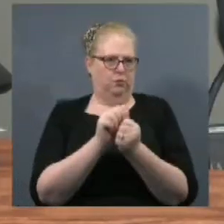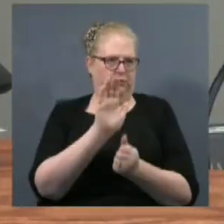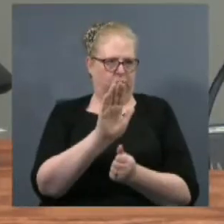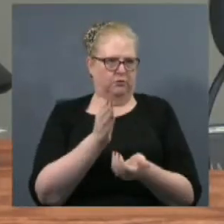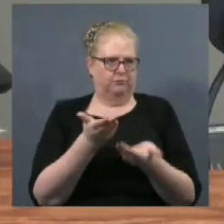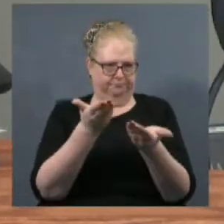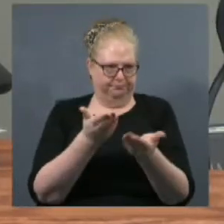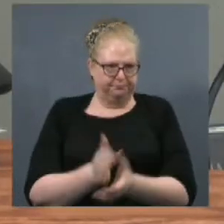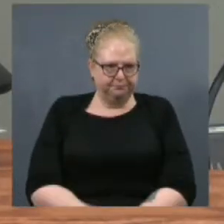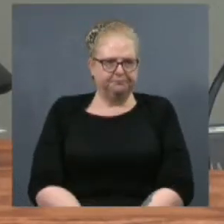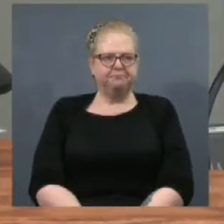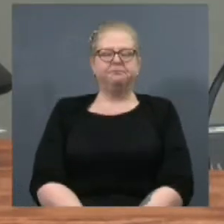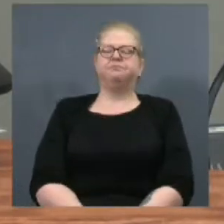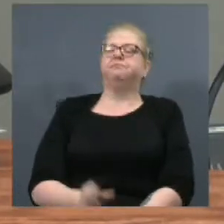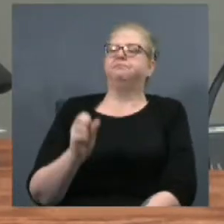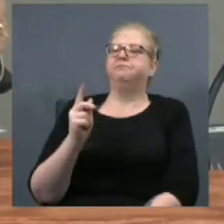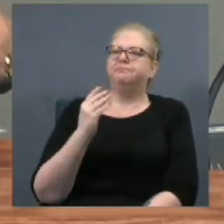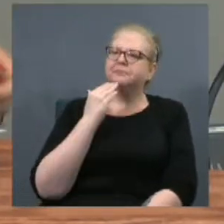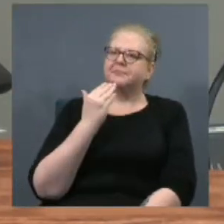You're on. Okay, thank you.